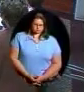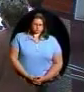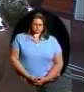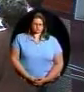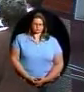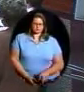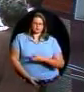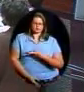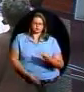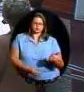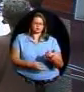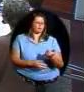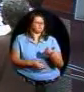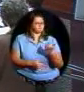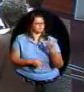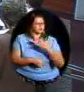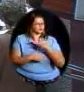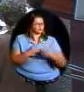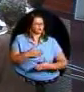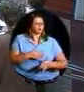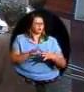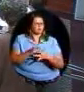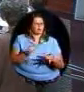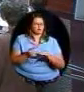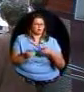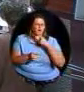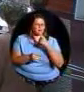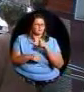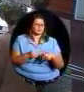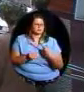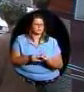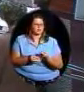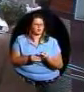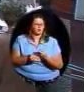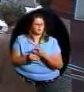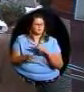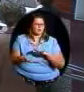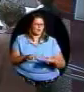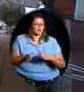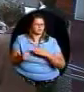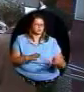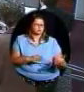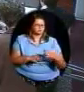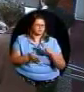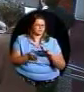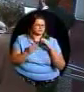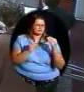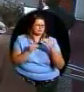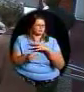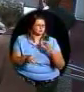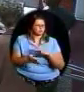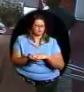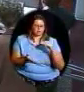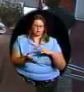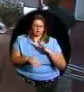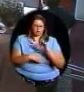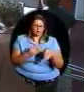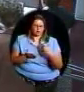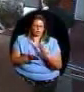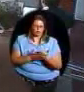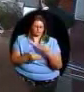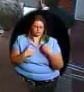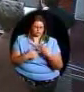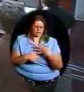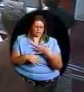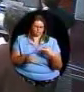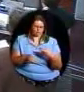Just a few final comments about action planning and teaching and learning. All of our plans, and Dr. Banikowski's mentioned we have over 40 of